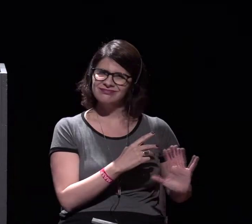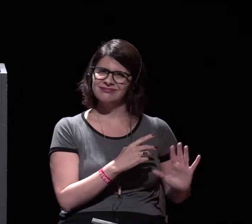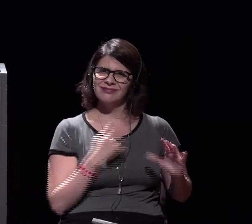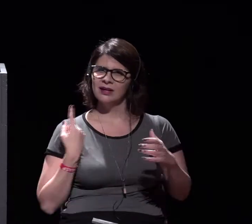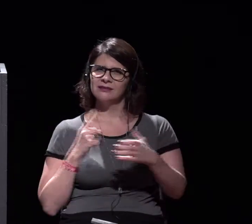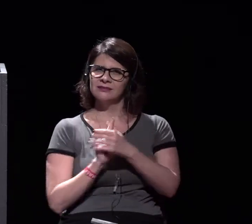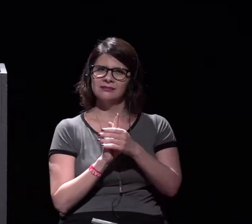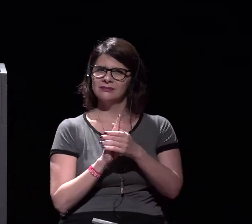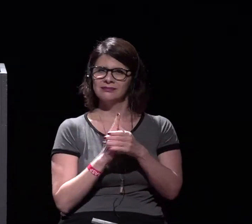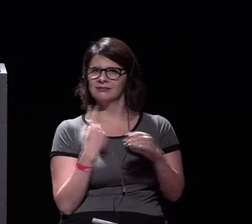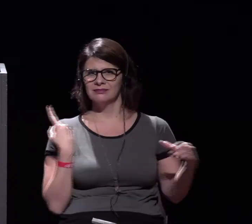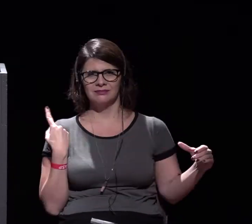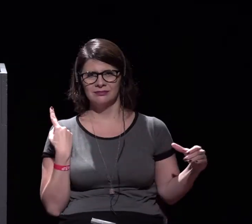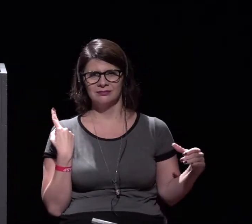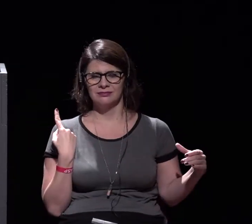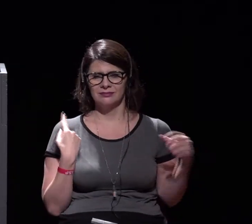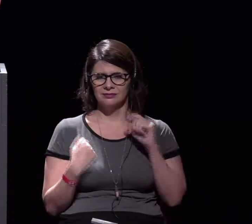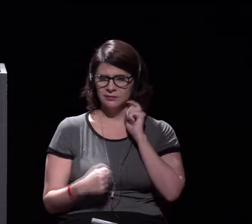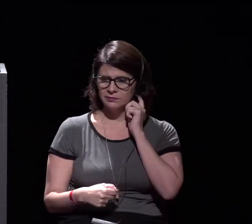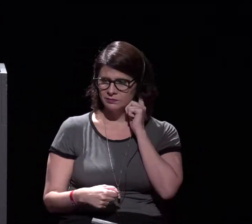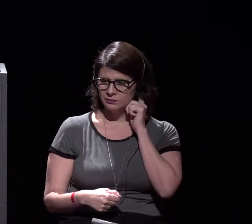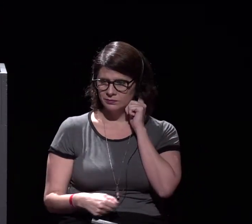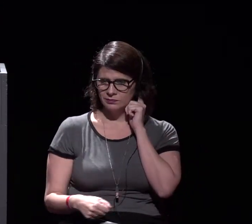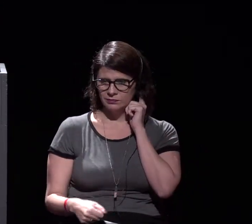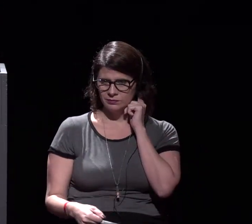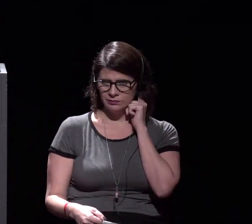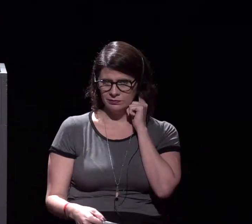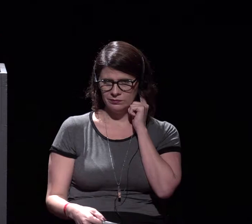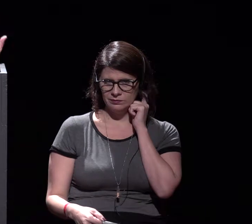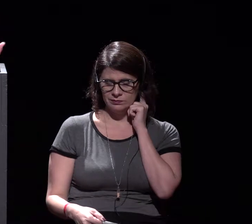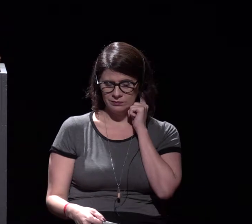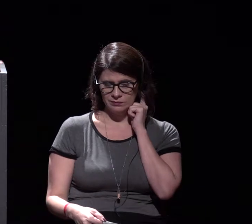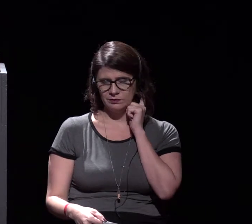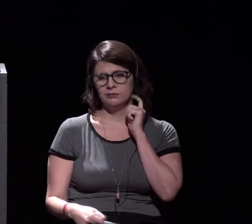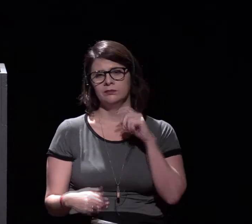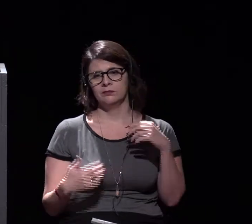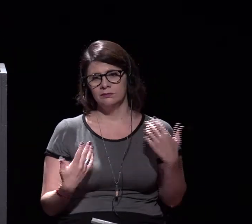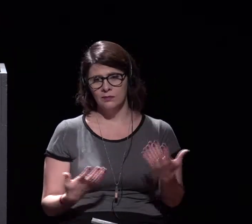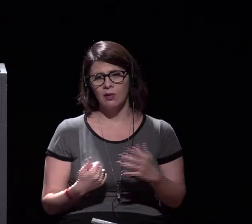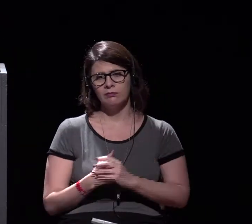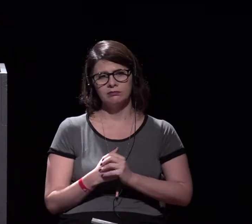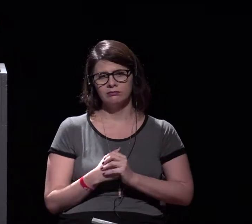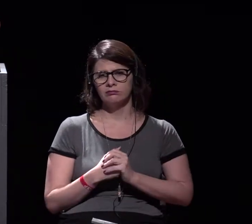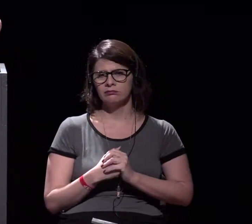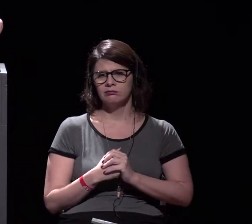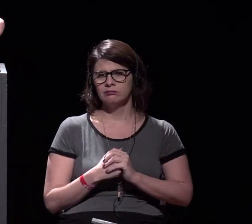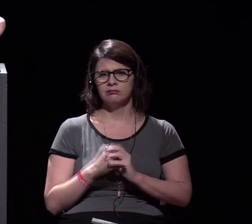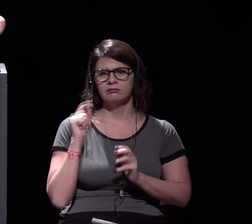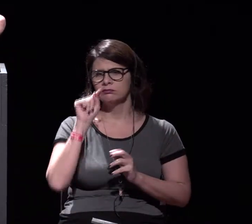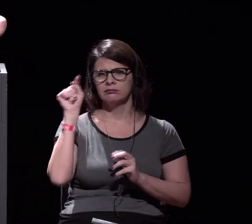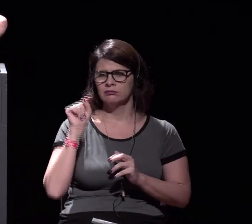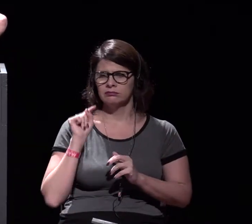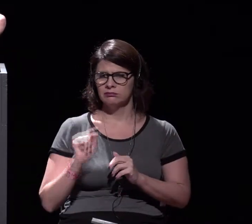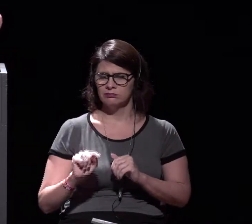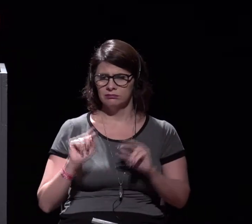undo. So the question posed by my title, Can the Museum Liberate Us?, is certainly bombastic,